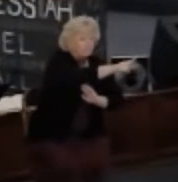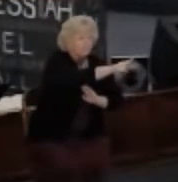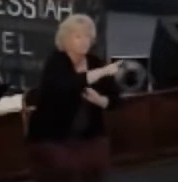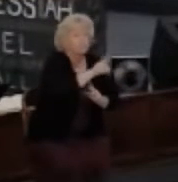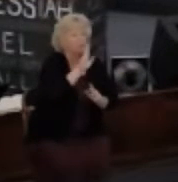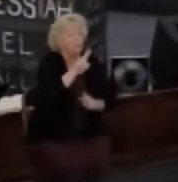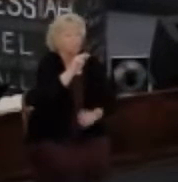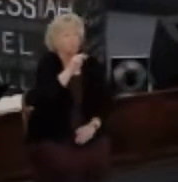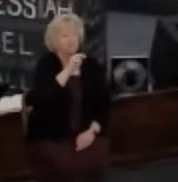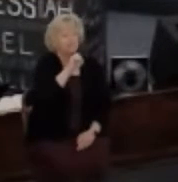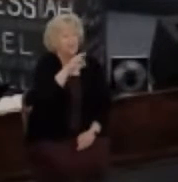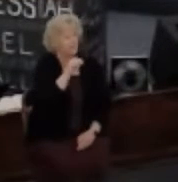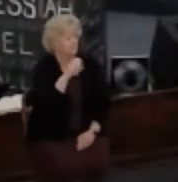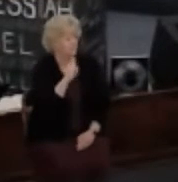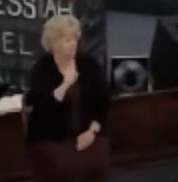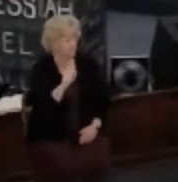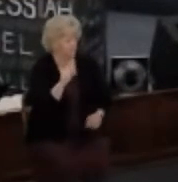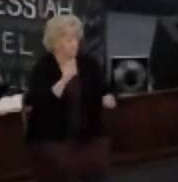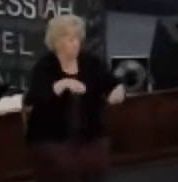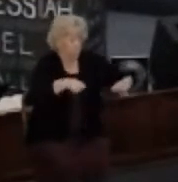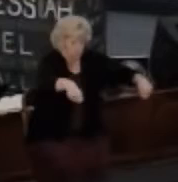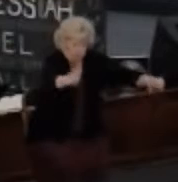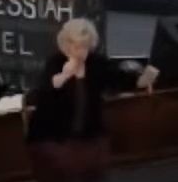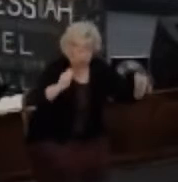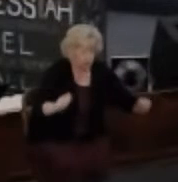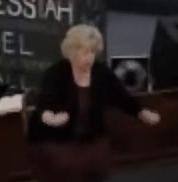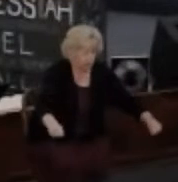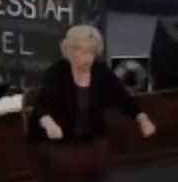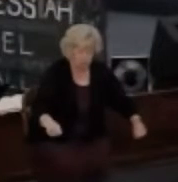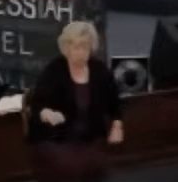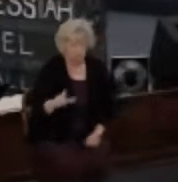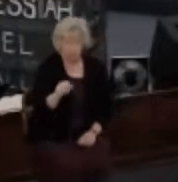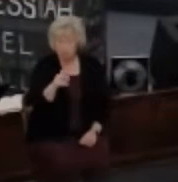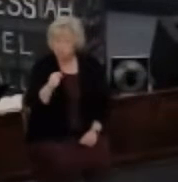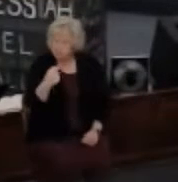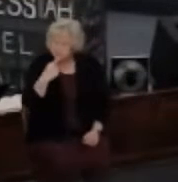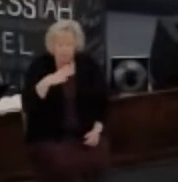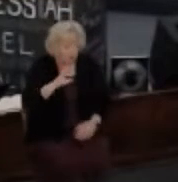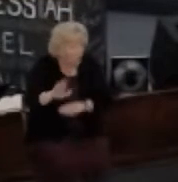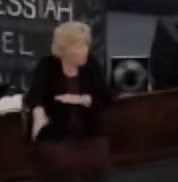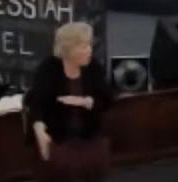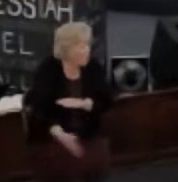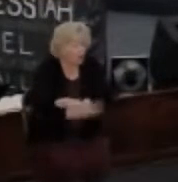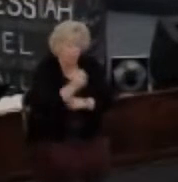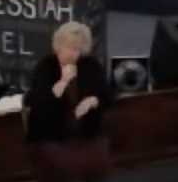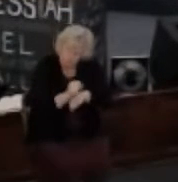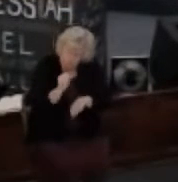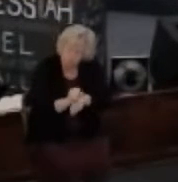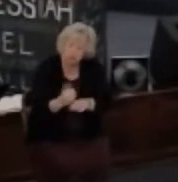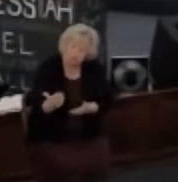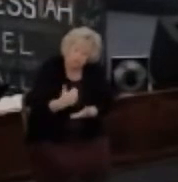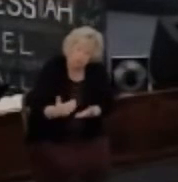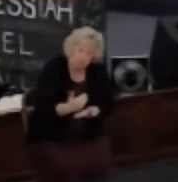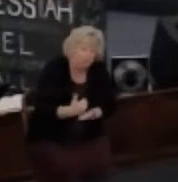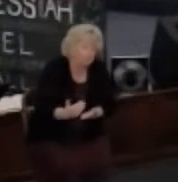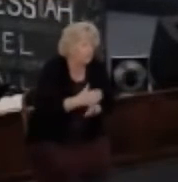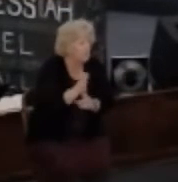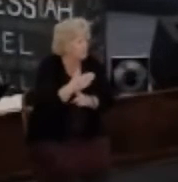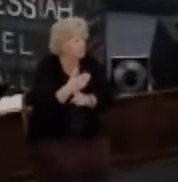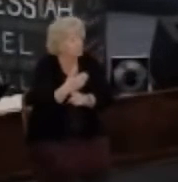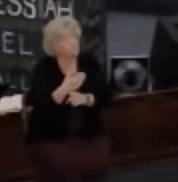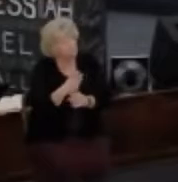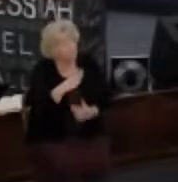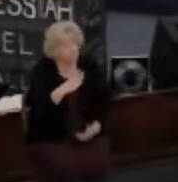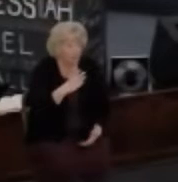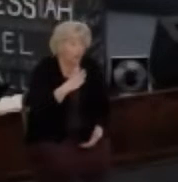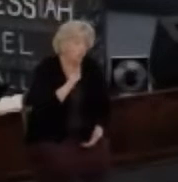hard all night and haven't caught anything. But because you say so, I will let down the nets." When they had done so,